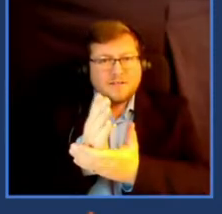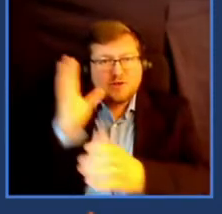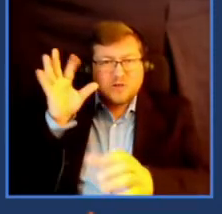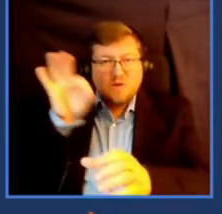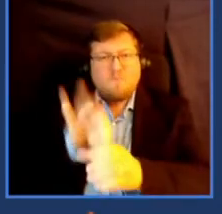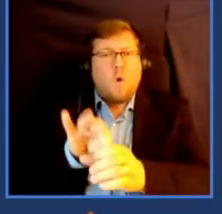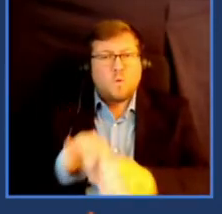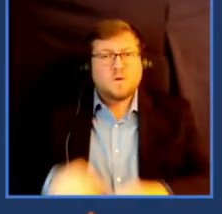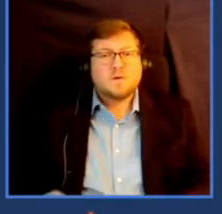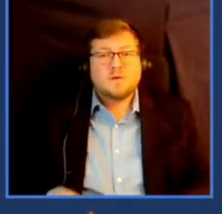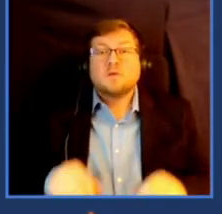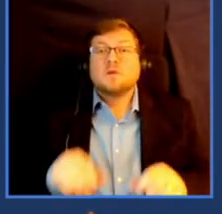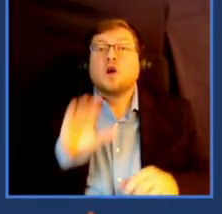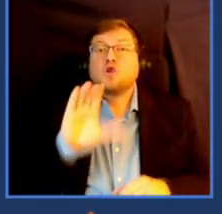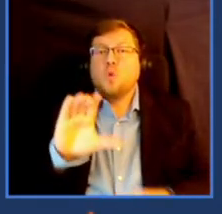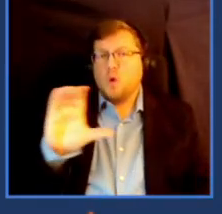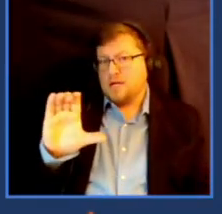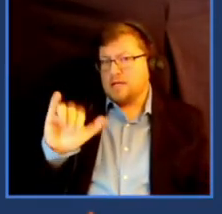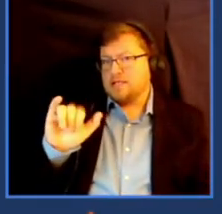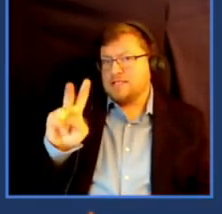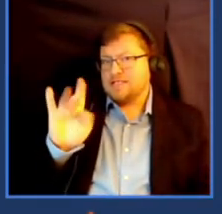and your civic obligation.